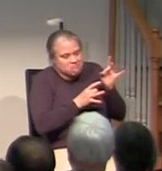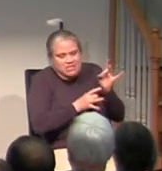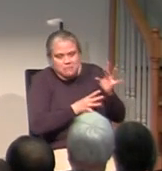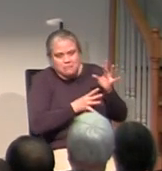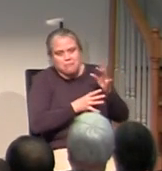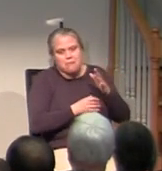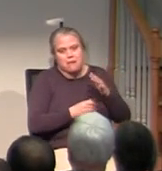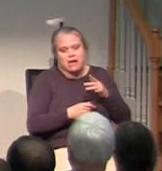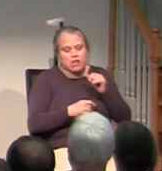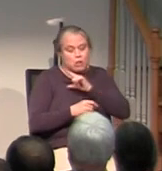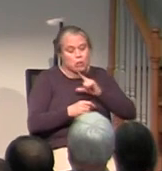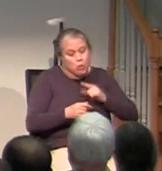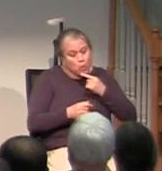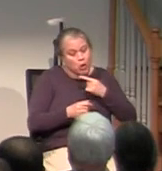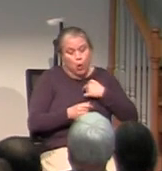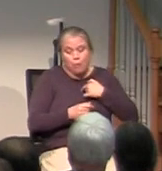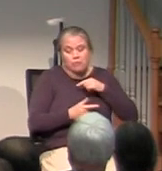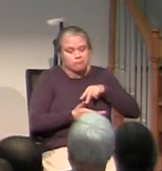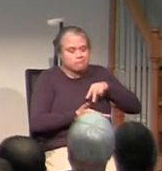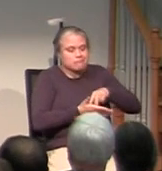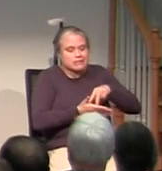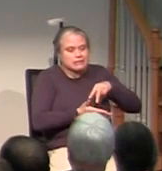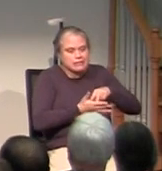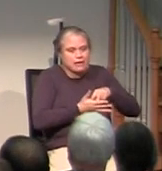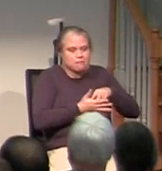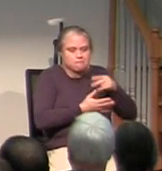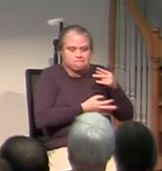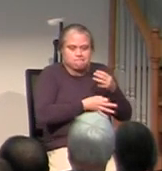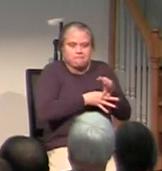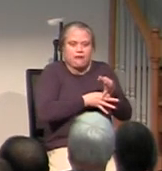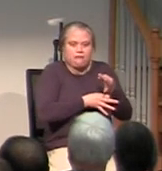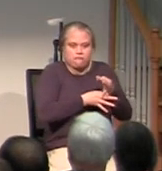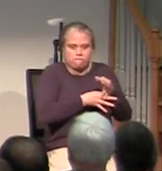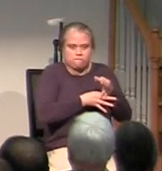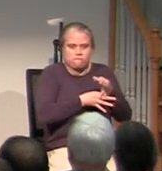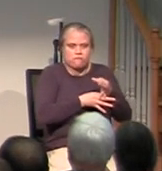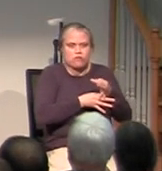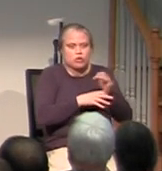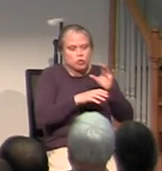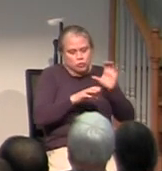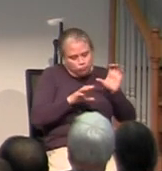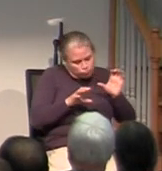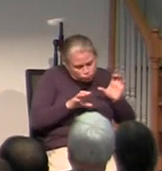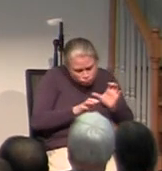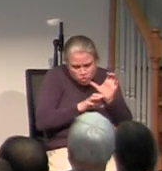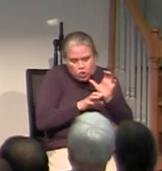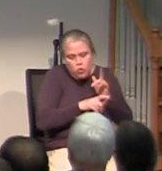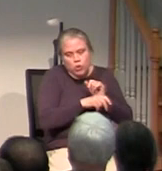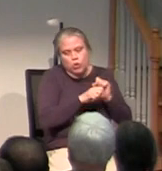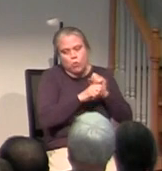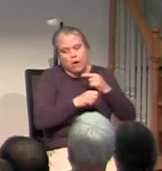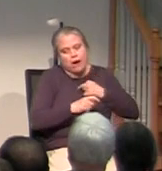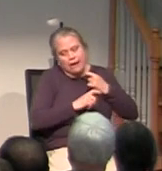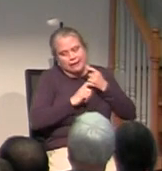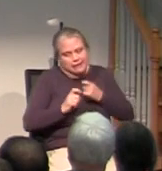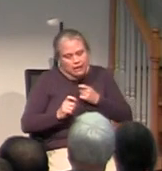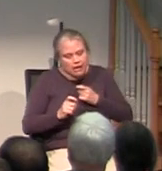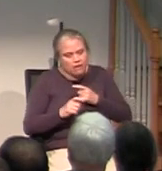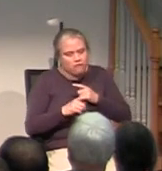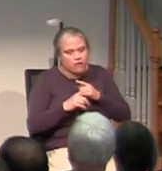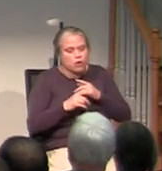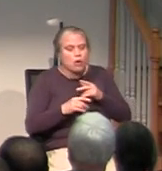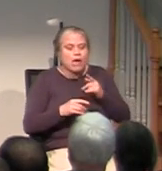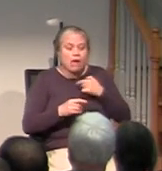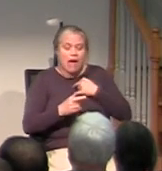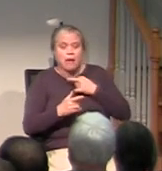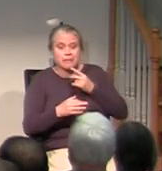that my work was to stand in my position of trust to do the work the Lord had sent me to do and raise me up from a bed of